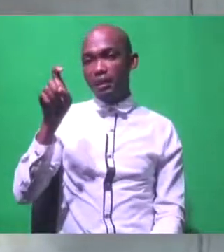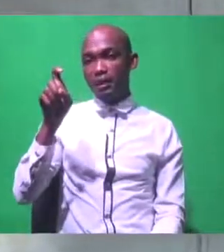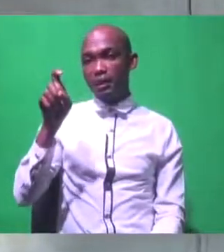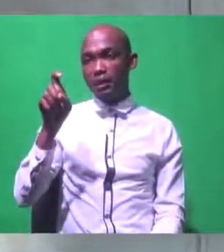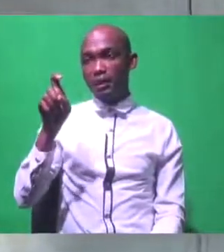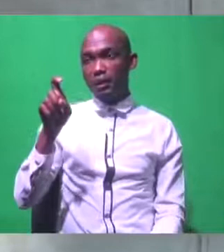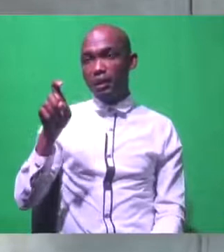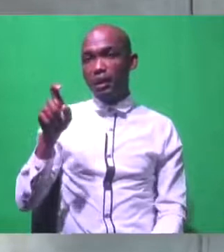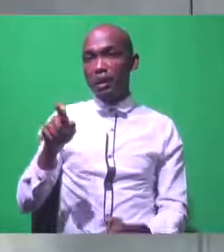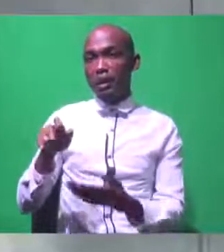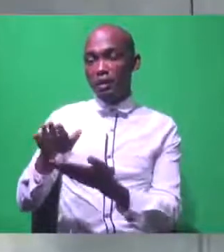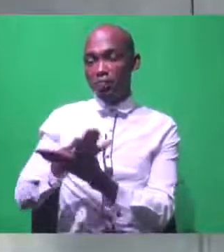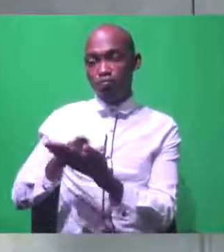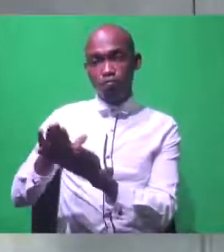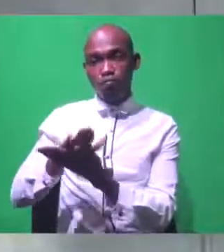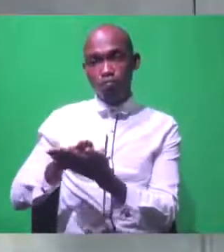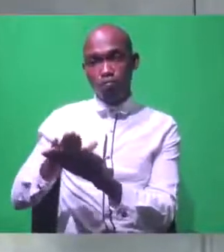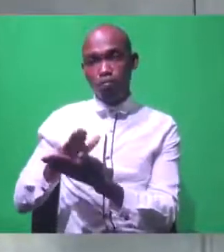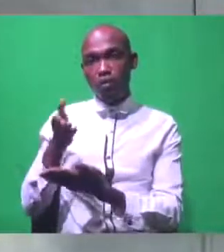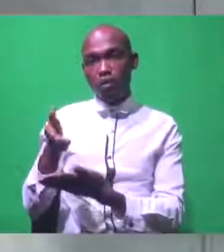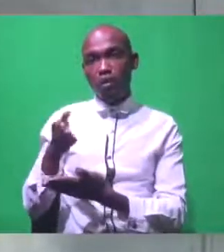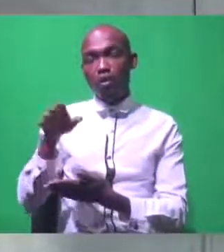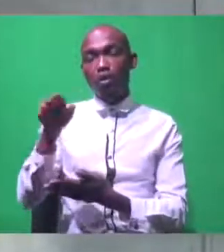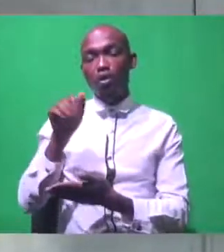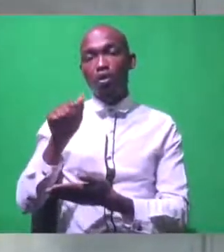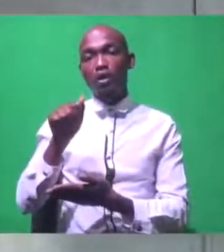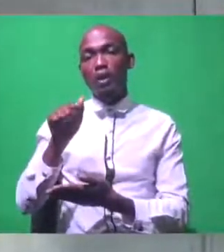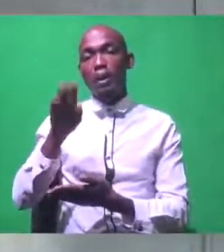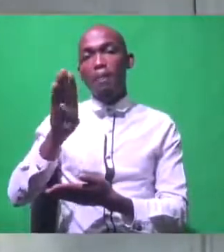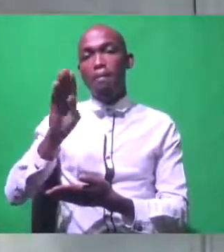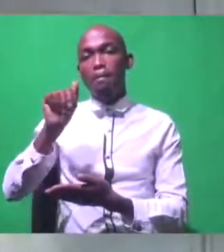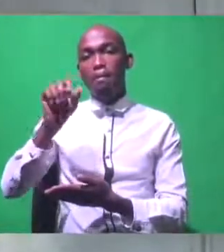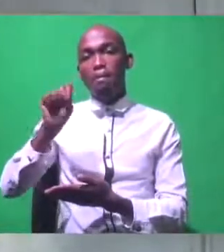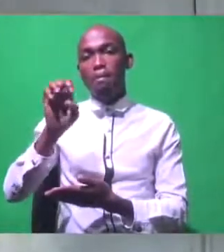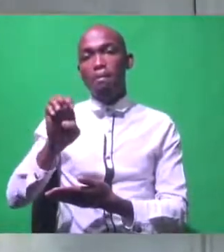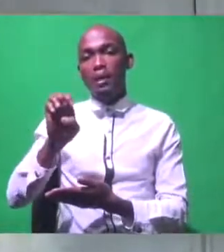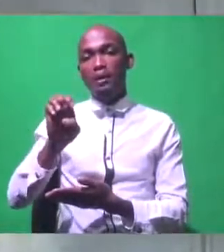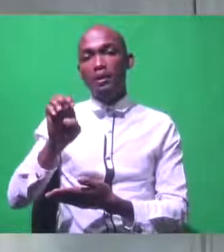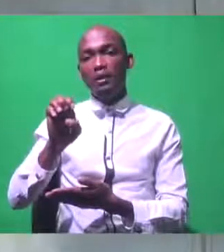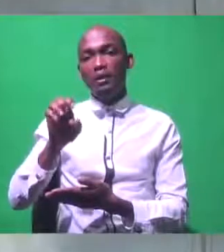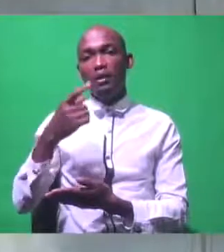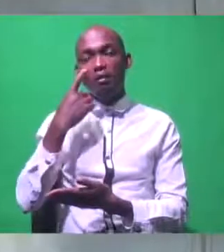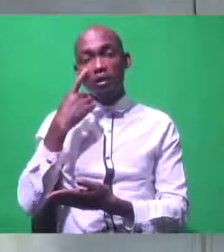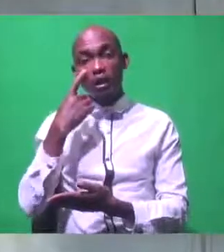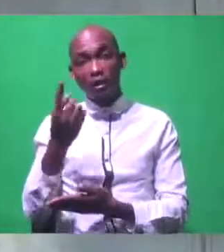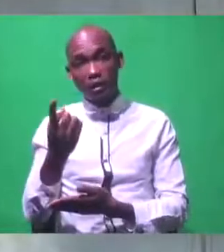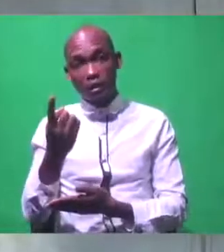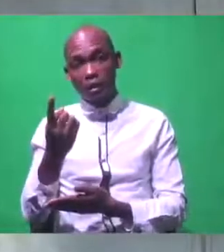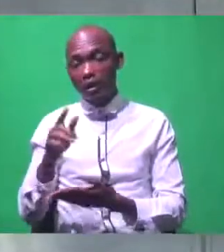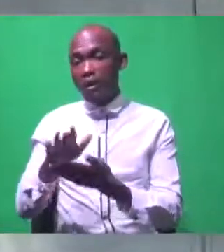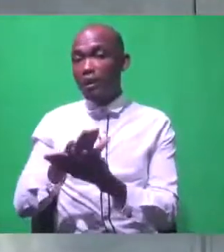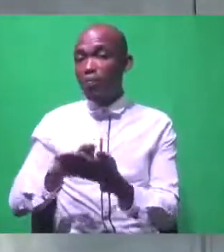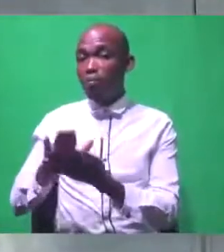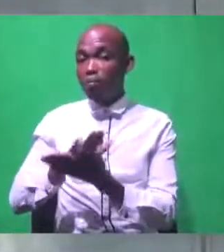this one where we call base. As we can see, the base